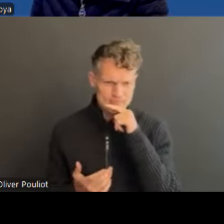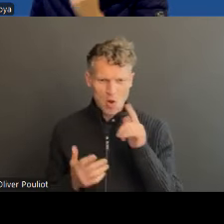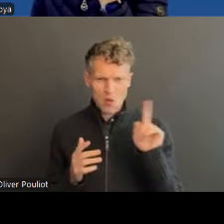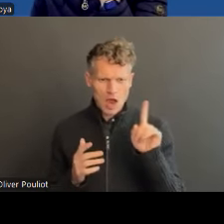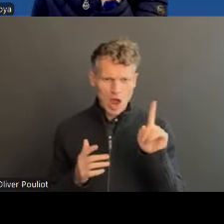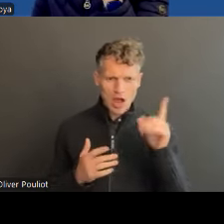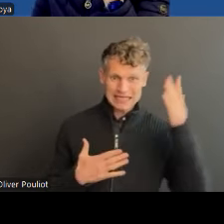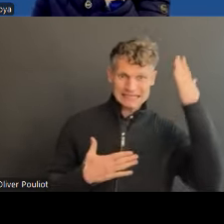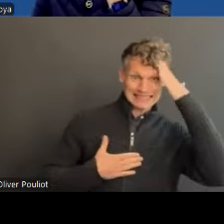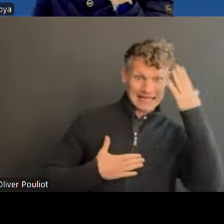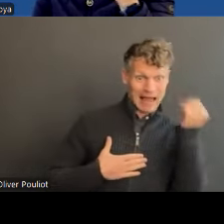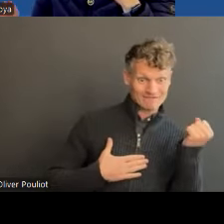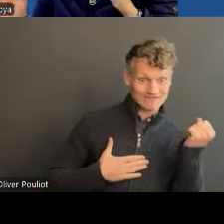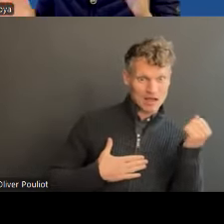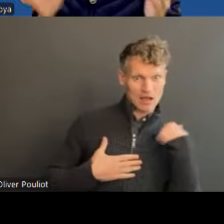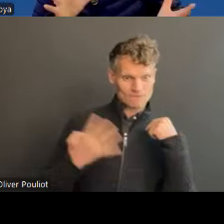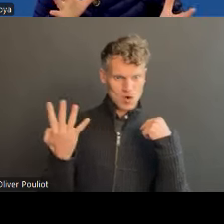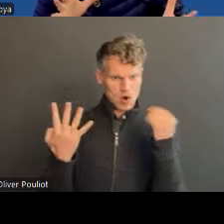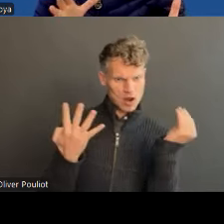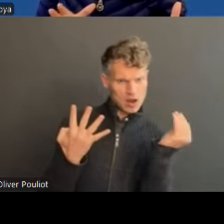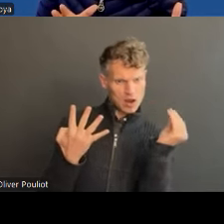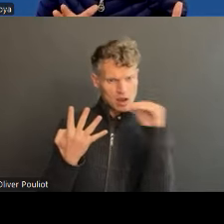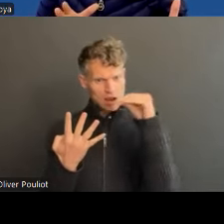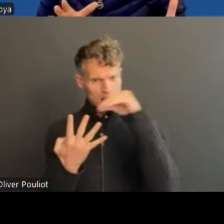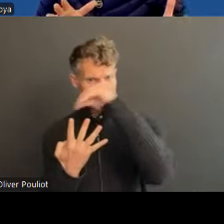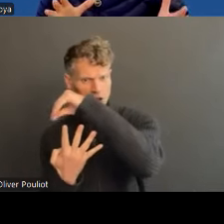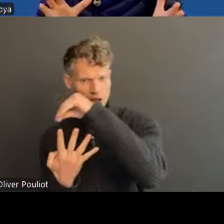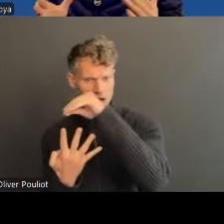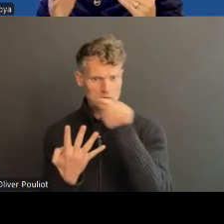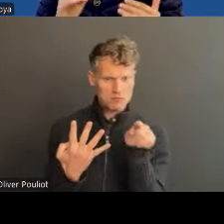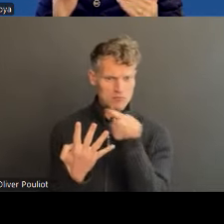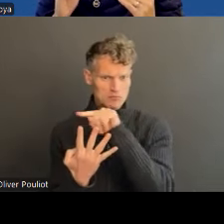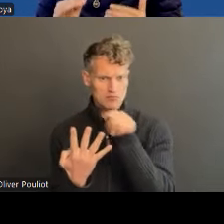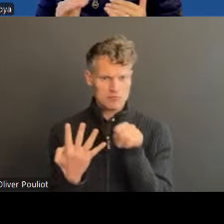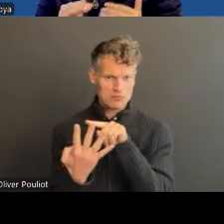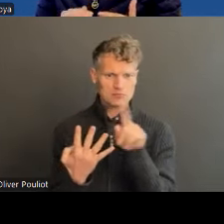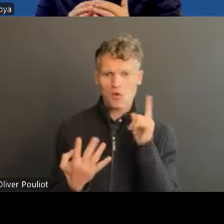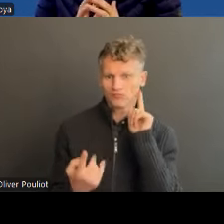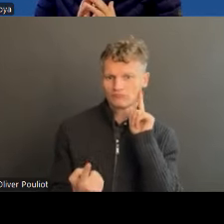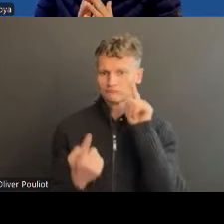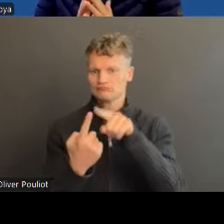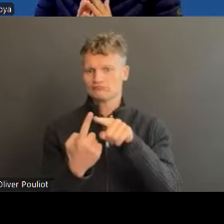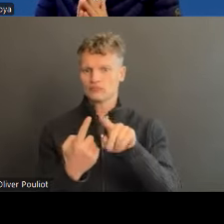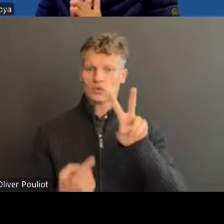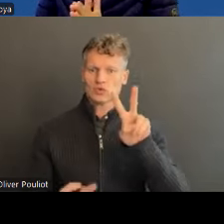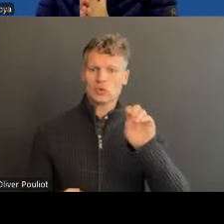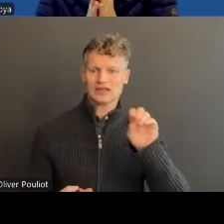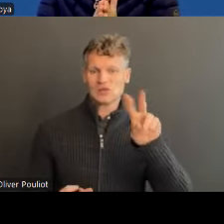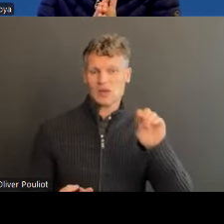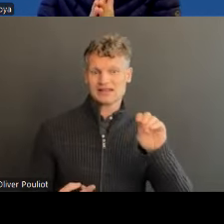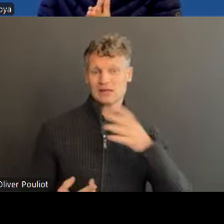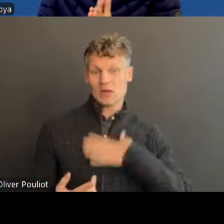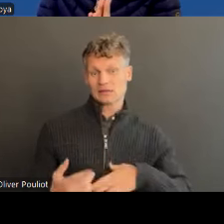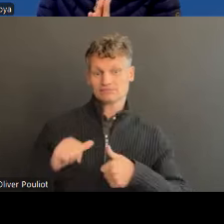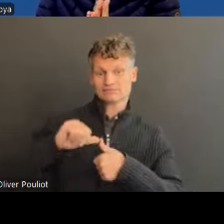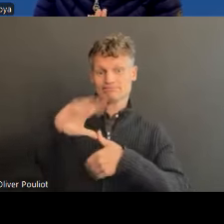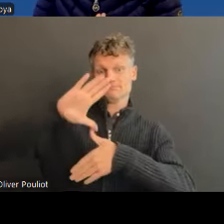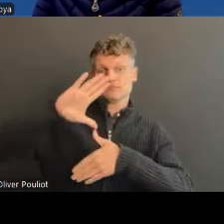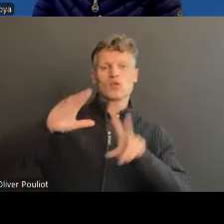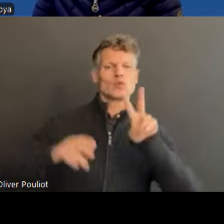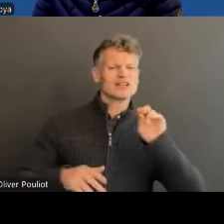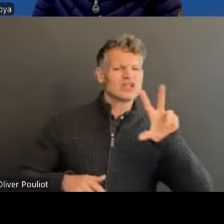by 2010. Now I'm going to focus the attention on one of the 4 lines of action. So as Vanessa and I